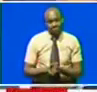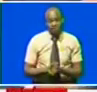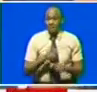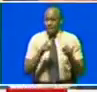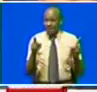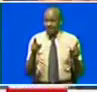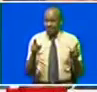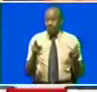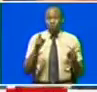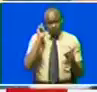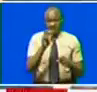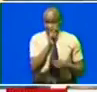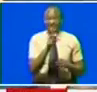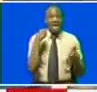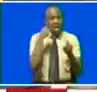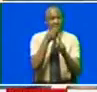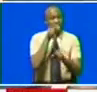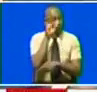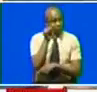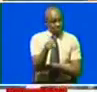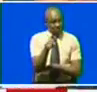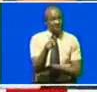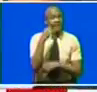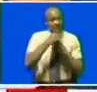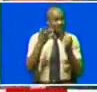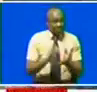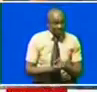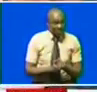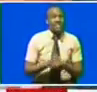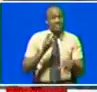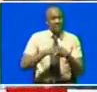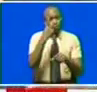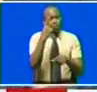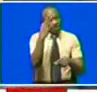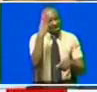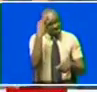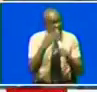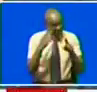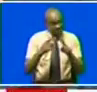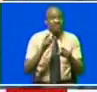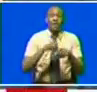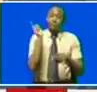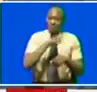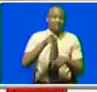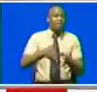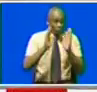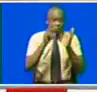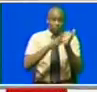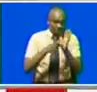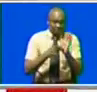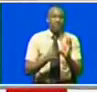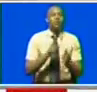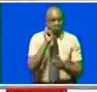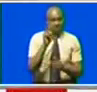you should be able to see the impact, positive impact in this country within the next 2 to 3 years once we completed most of these projects.